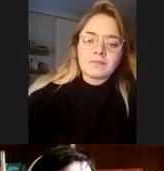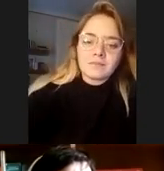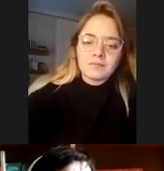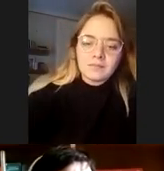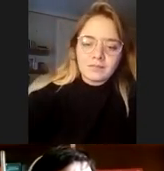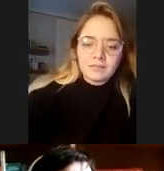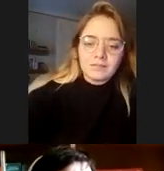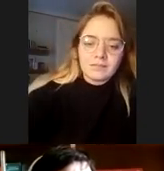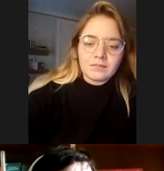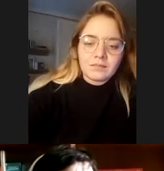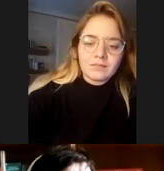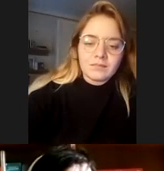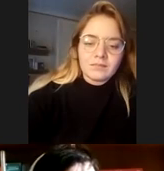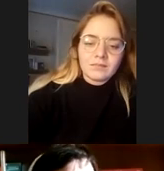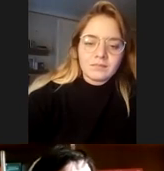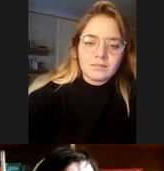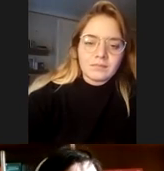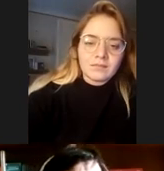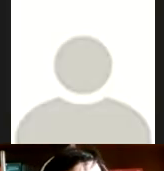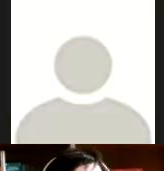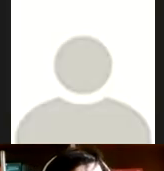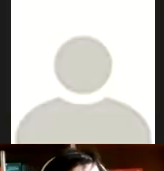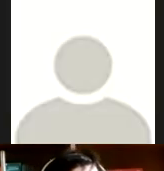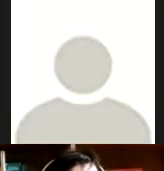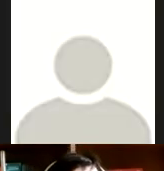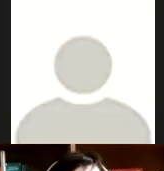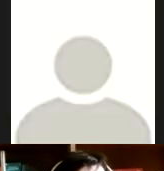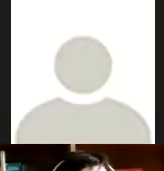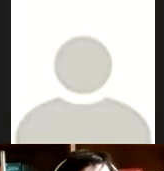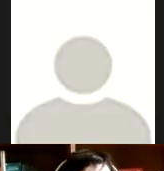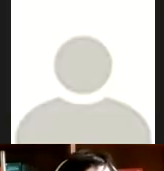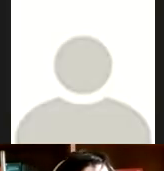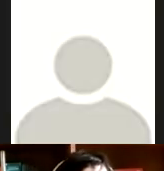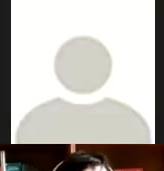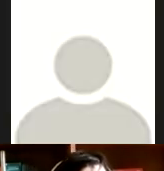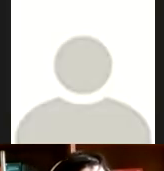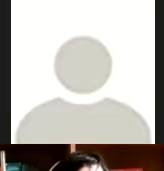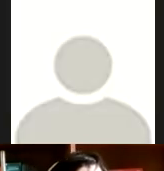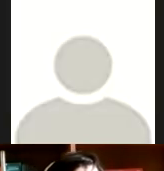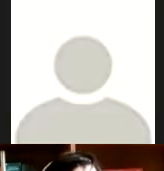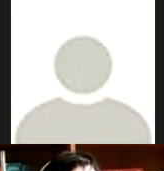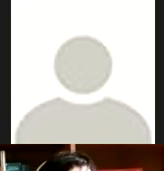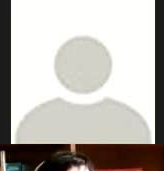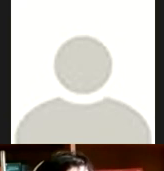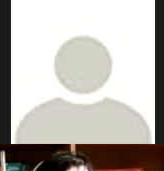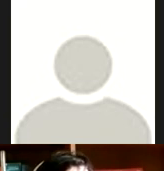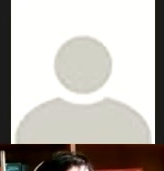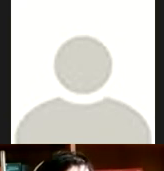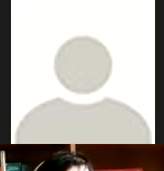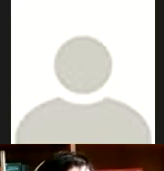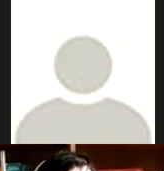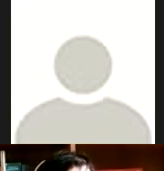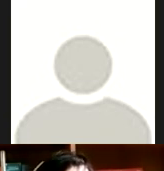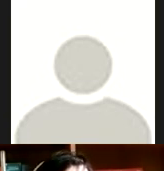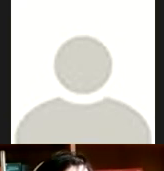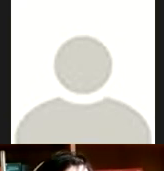this intent to try to gather more attention over these instruments. Thank you very much to everyone. And